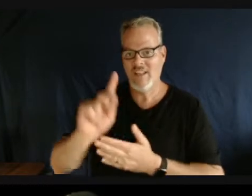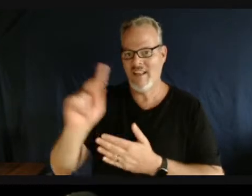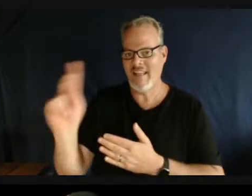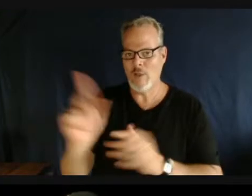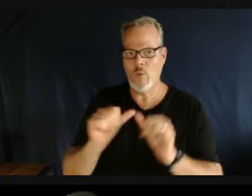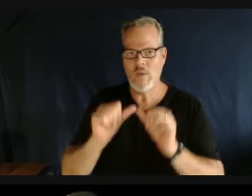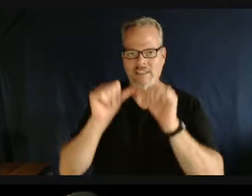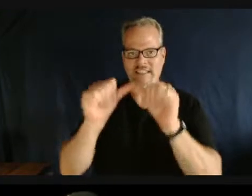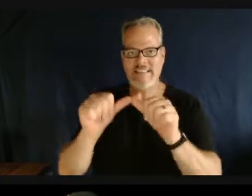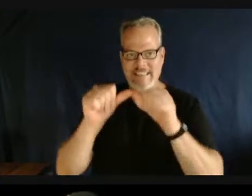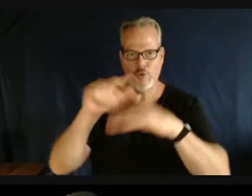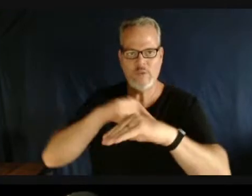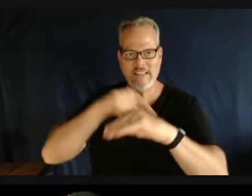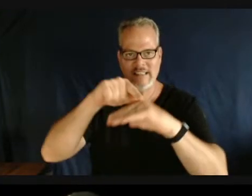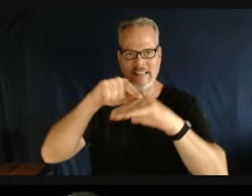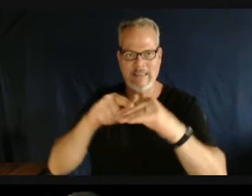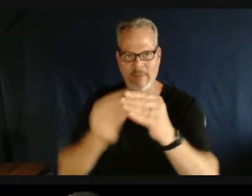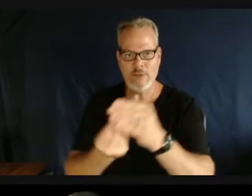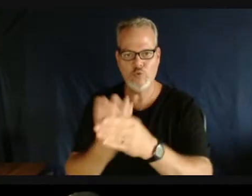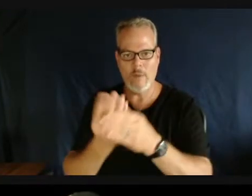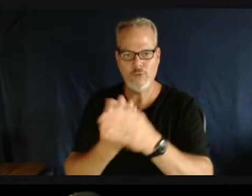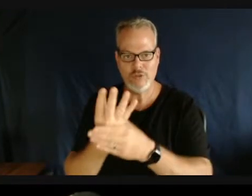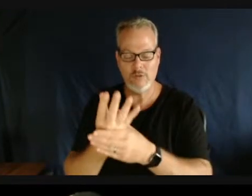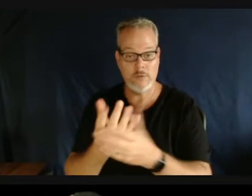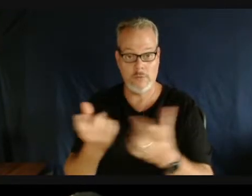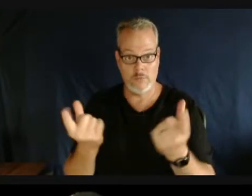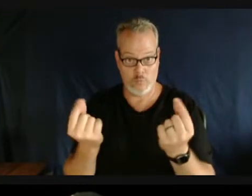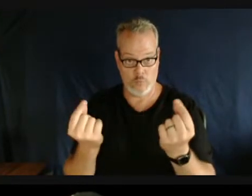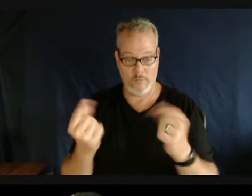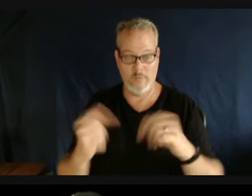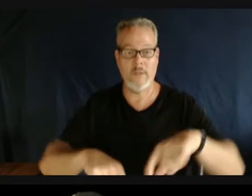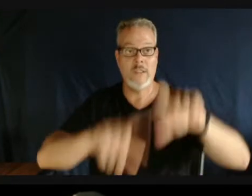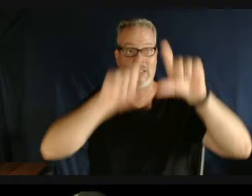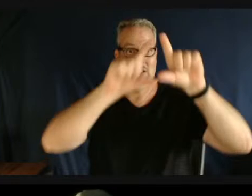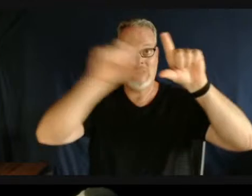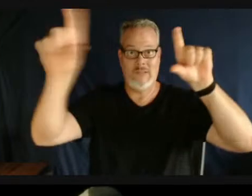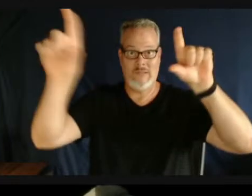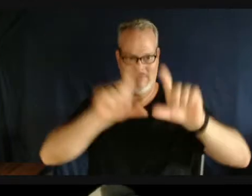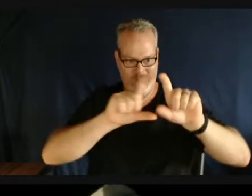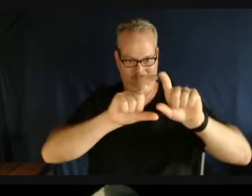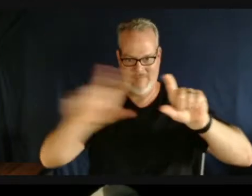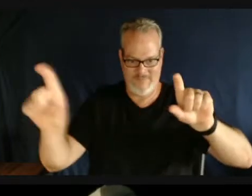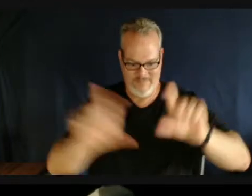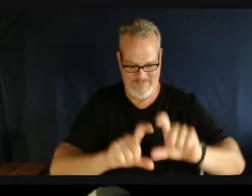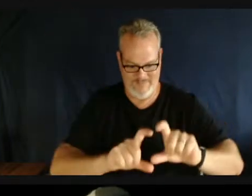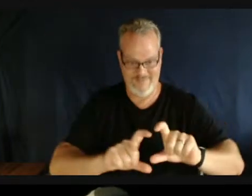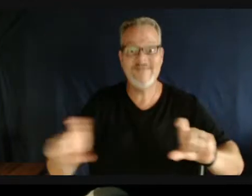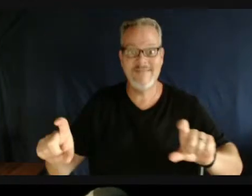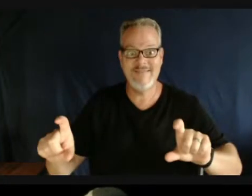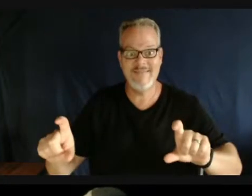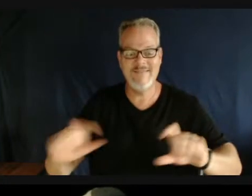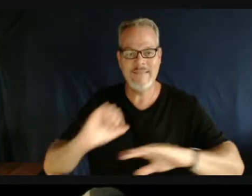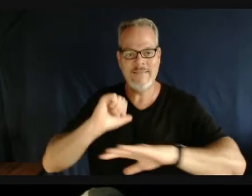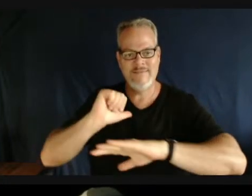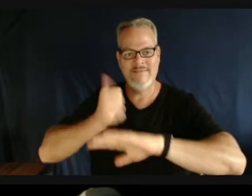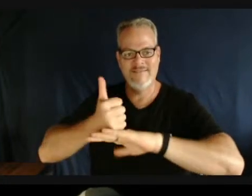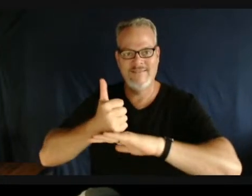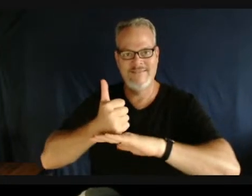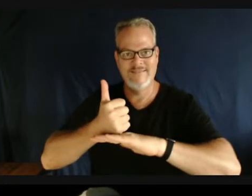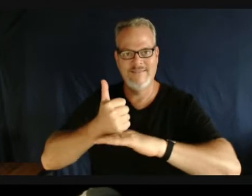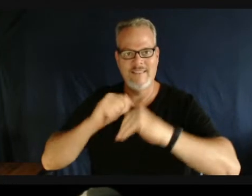eruption. And what they've done is put up the summit tilt plots